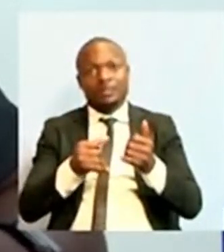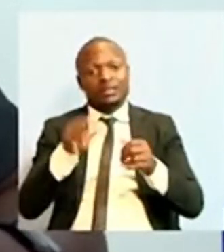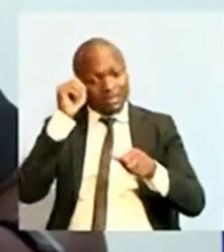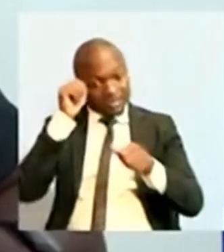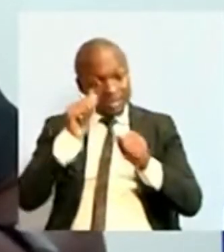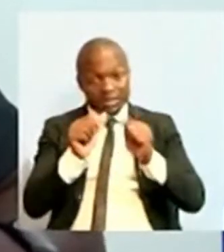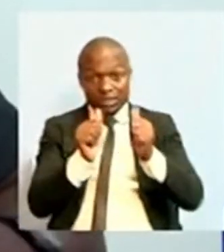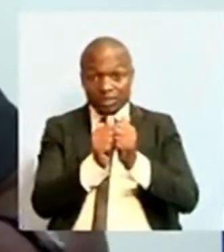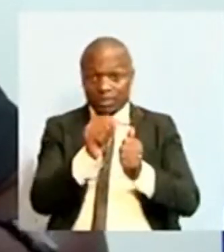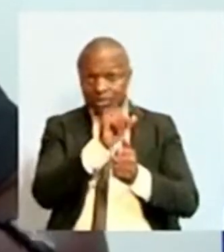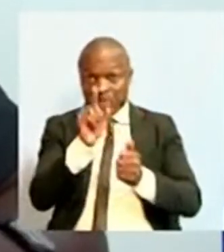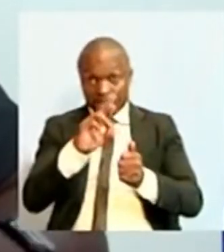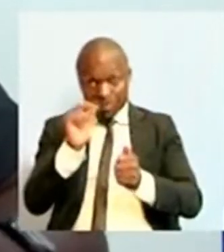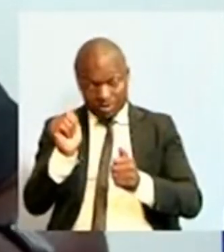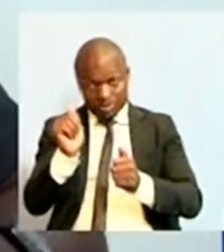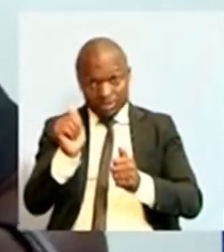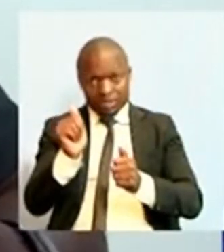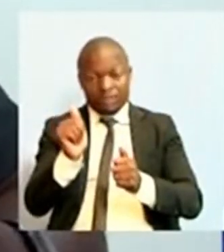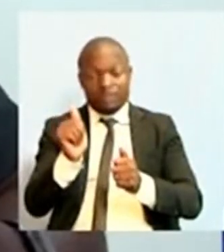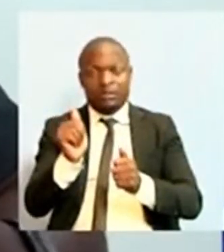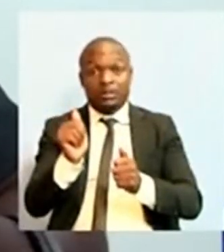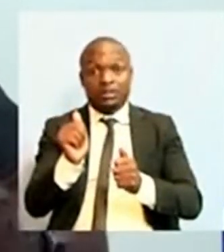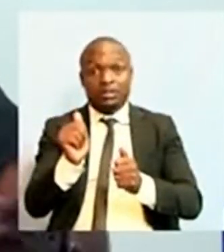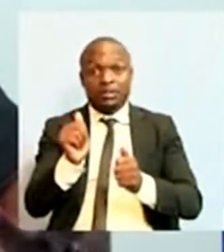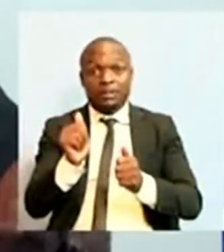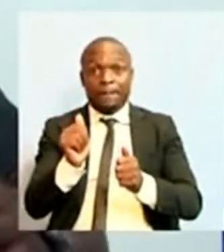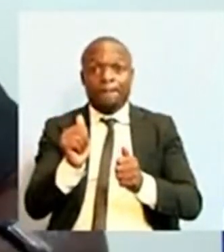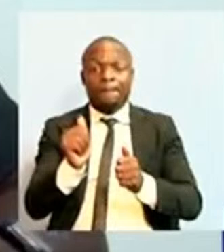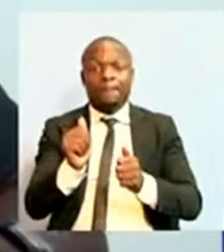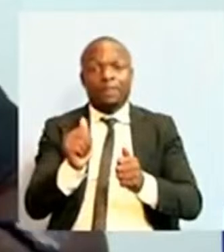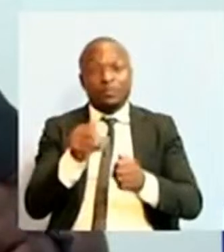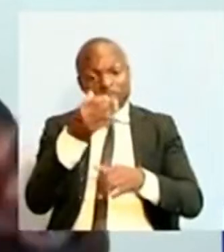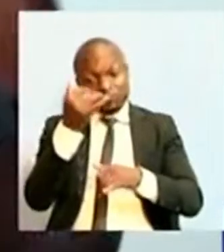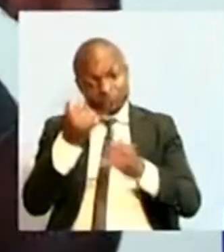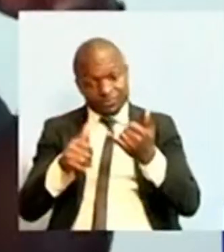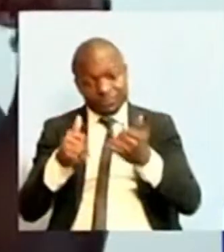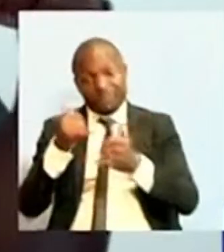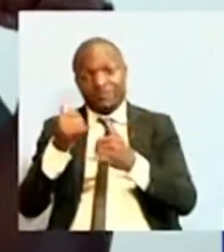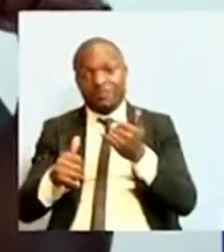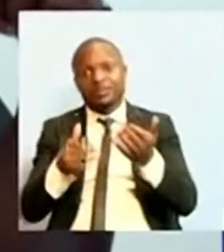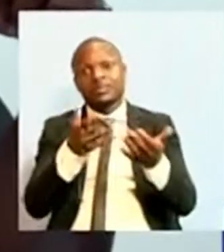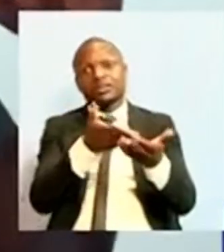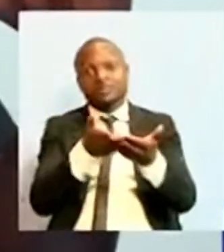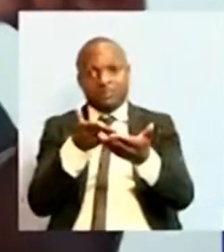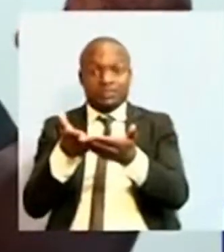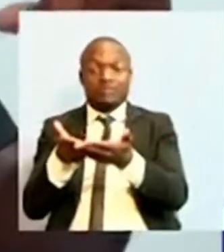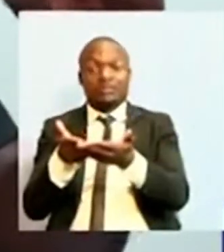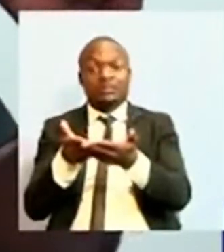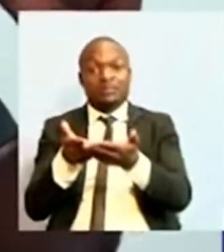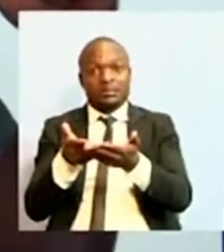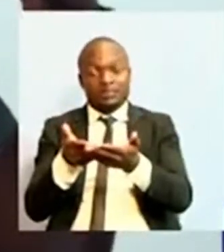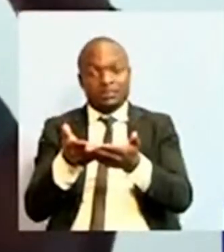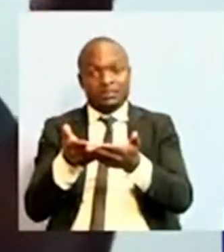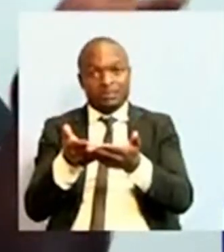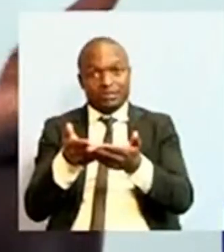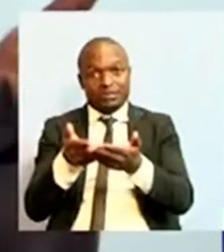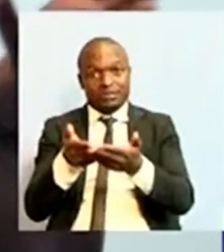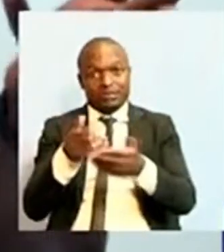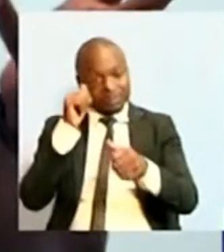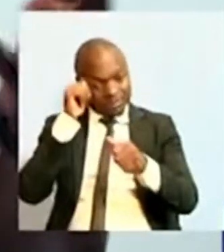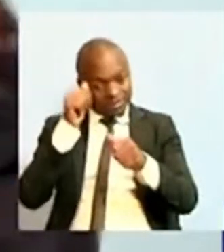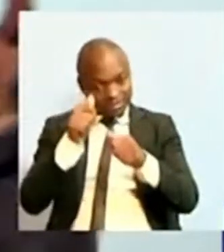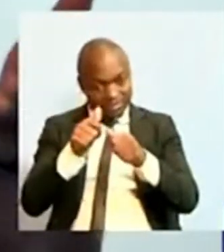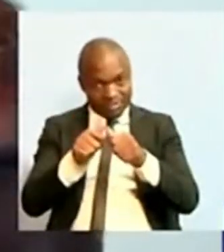given to negotiate down some of these dues, because they may just be penalties, so that they reduce the principal sum